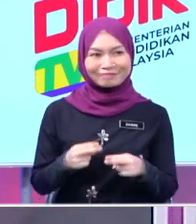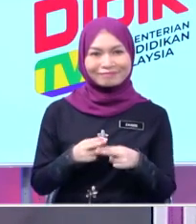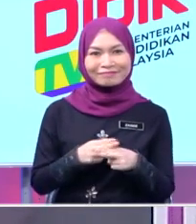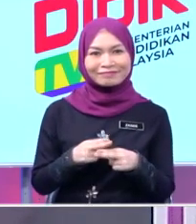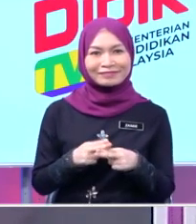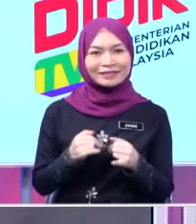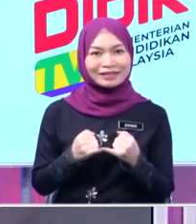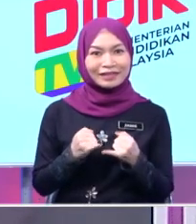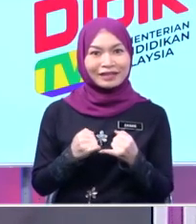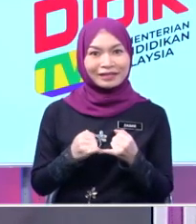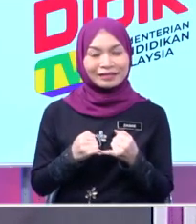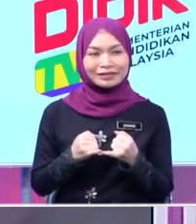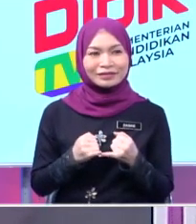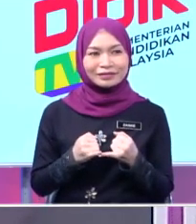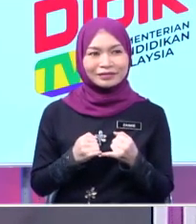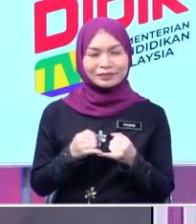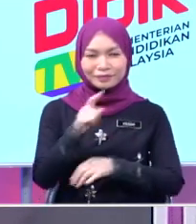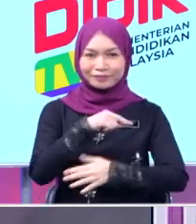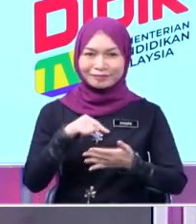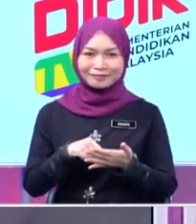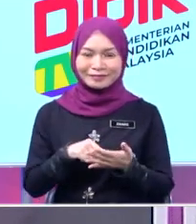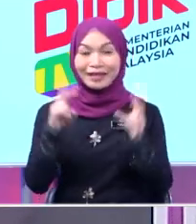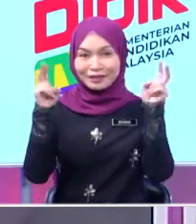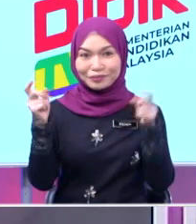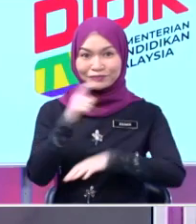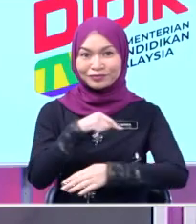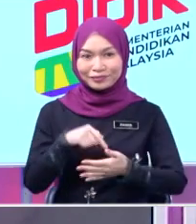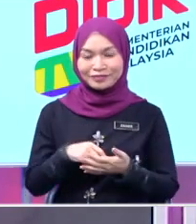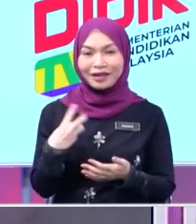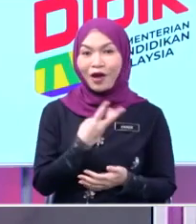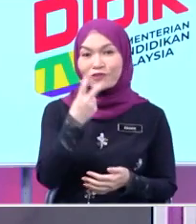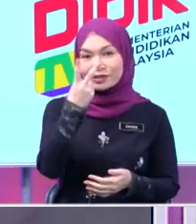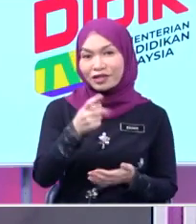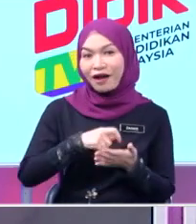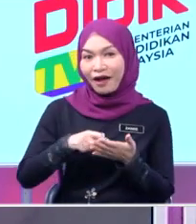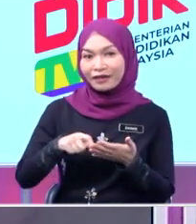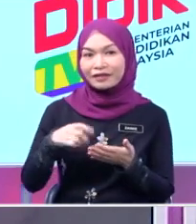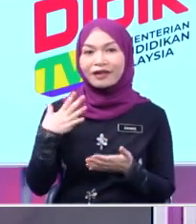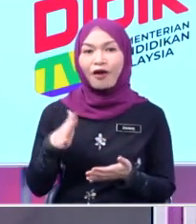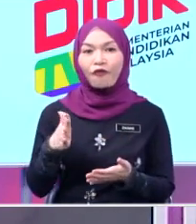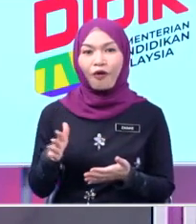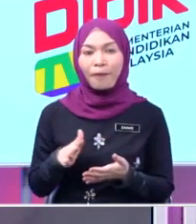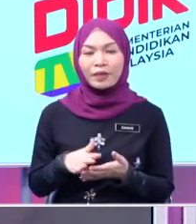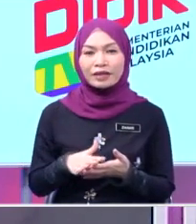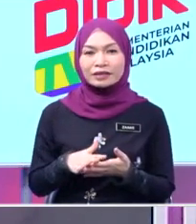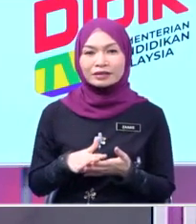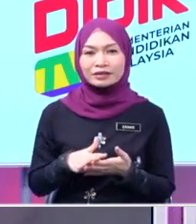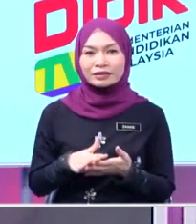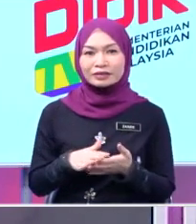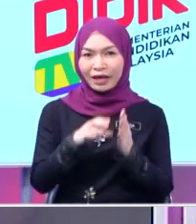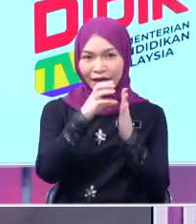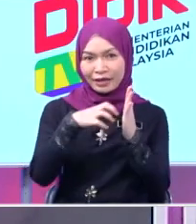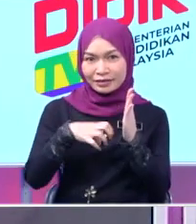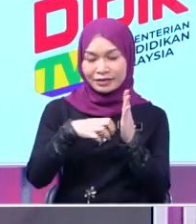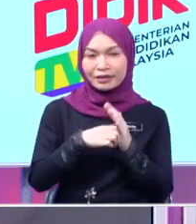Okay, for today's lesson, in this particular episode, we looked at writing a formal piece of essay, which is